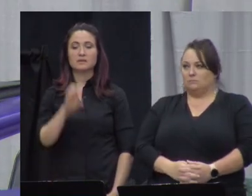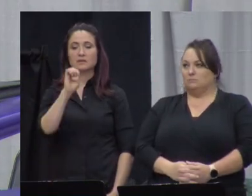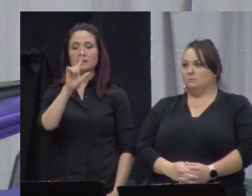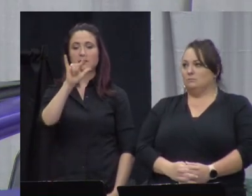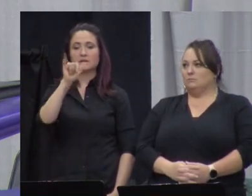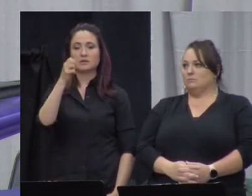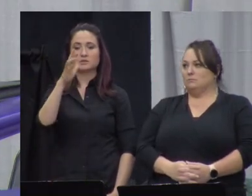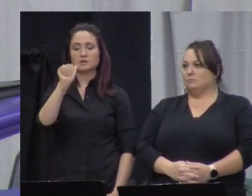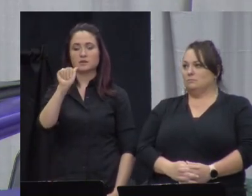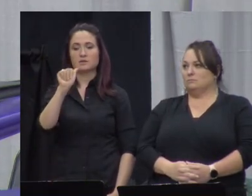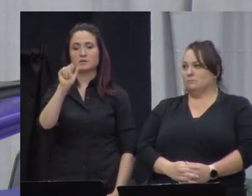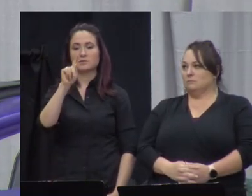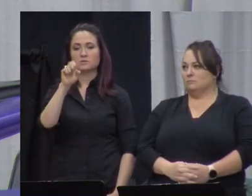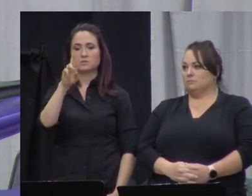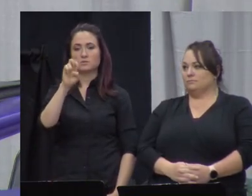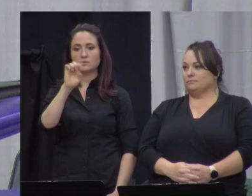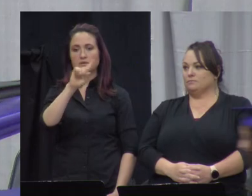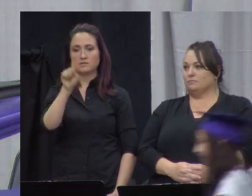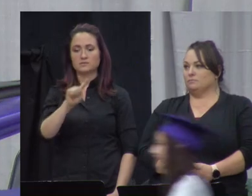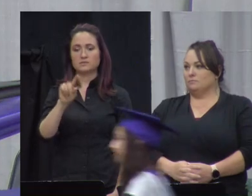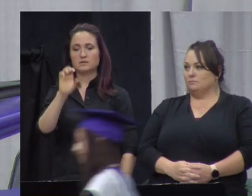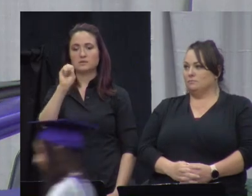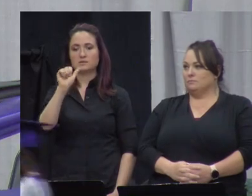Elijah Torres Salazar.